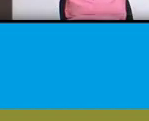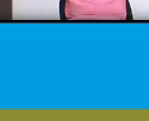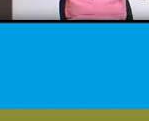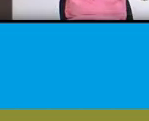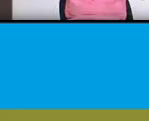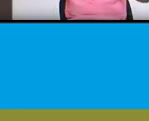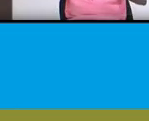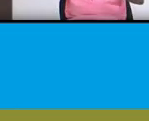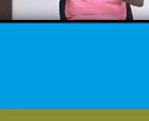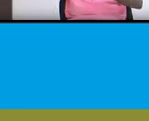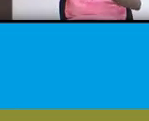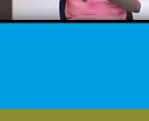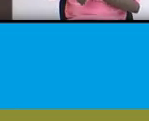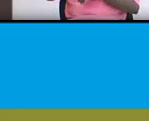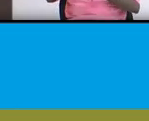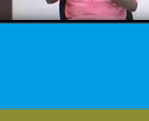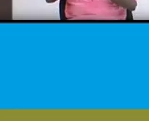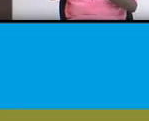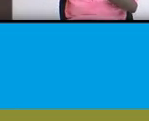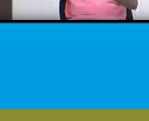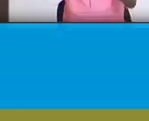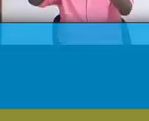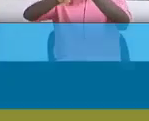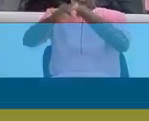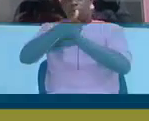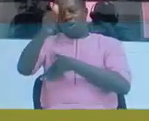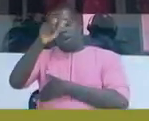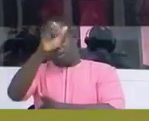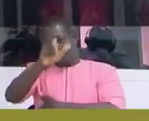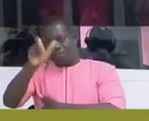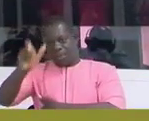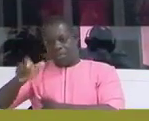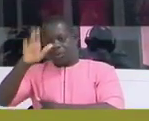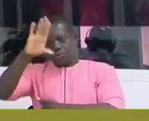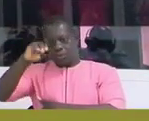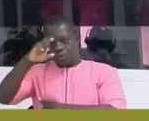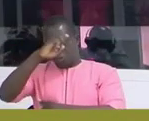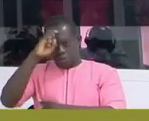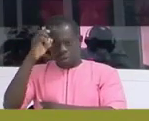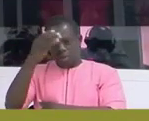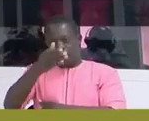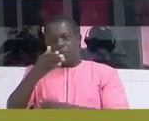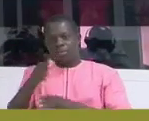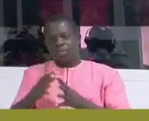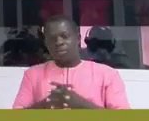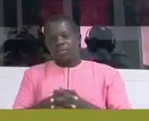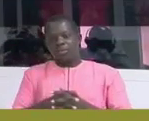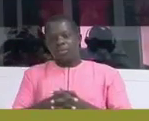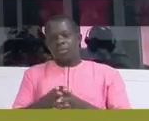supply. The machine could not do that work. We had to employ human beings to do that work.